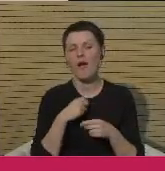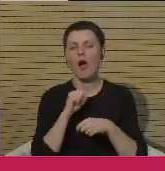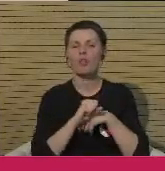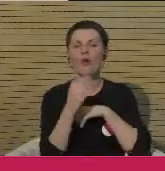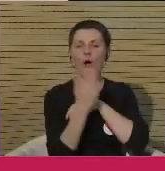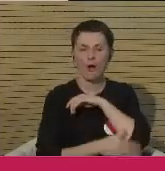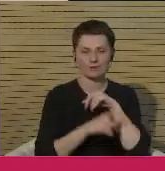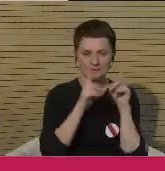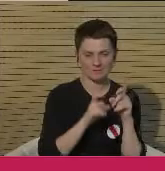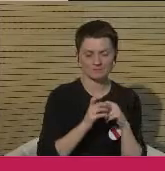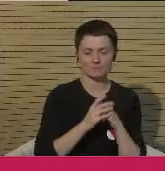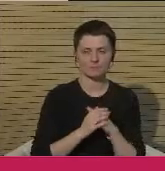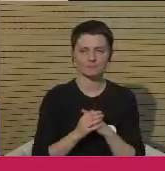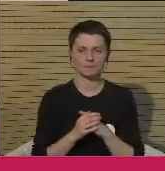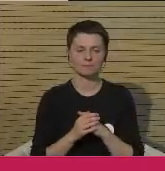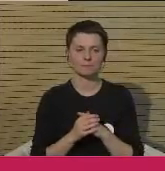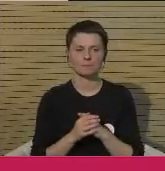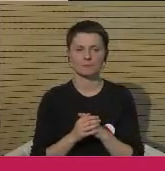I'll start